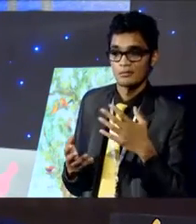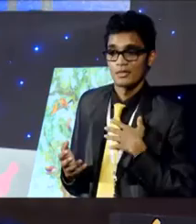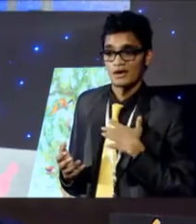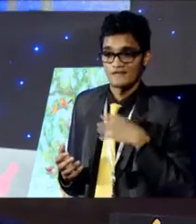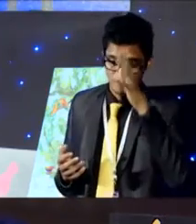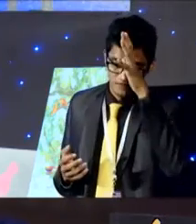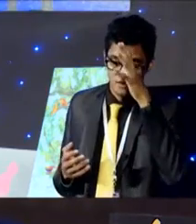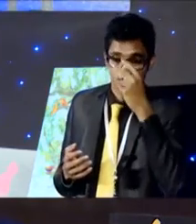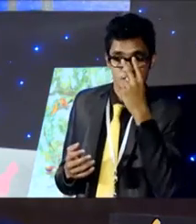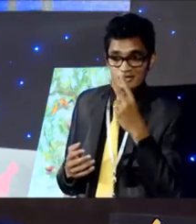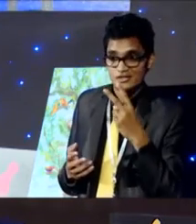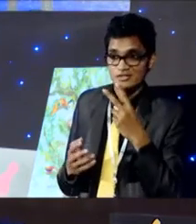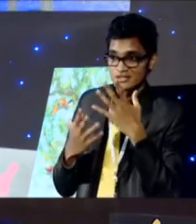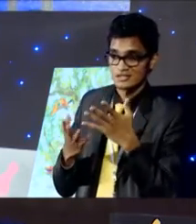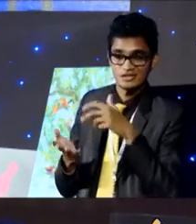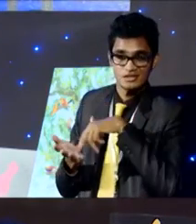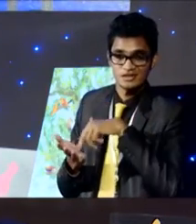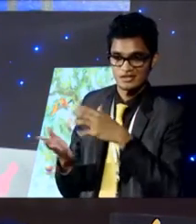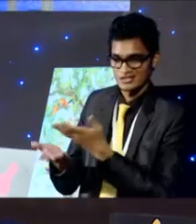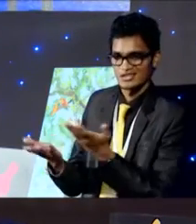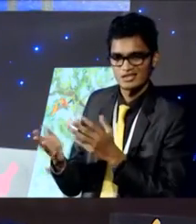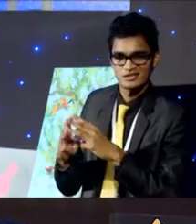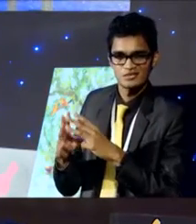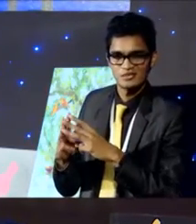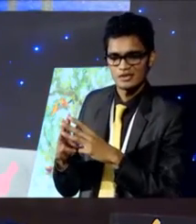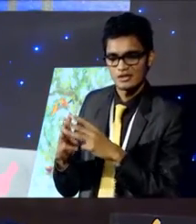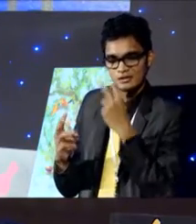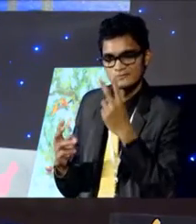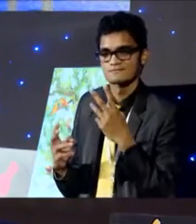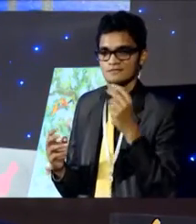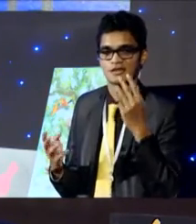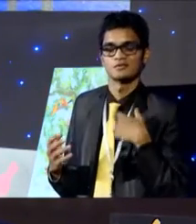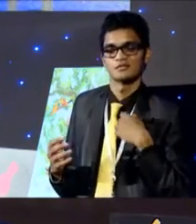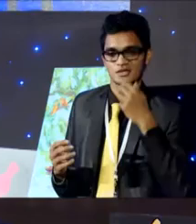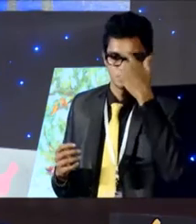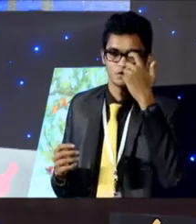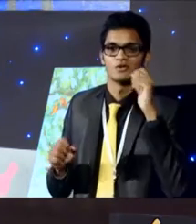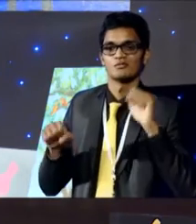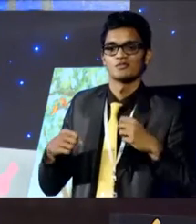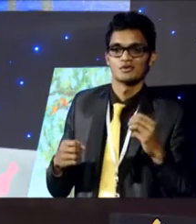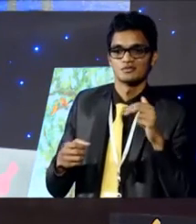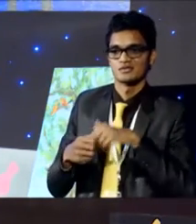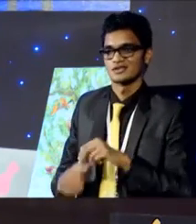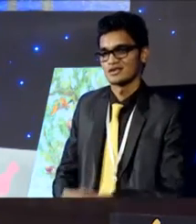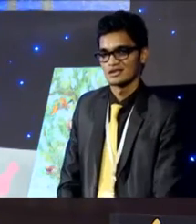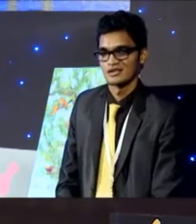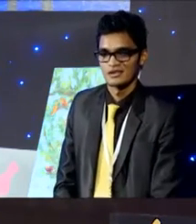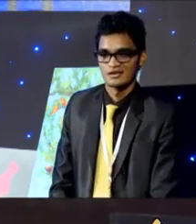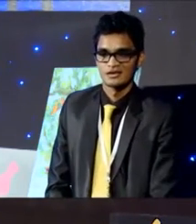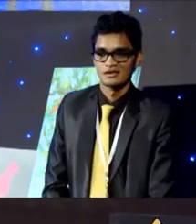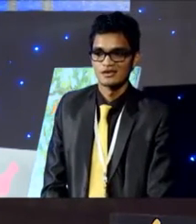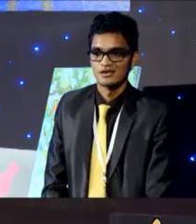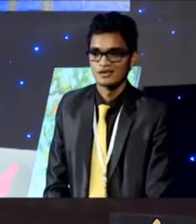influencing COVID. So and then the third question about the CSR thing.